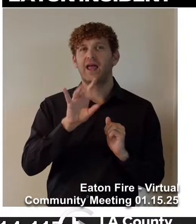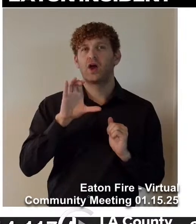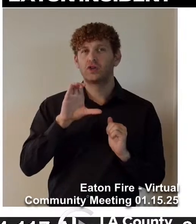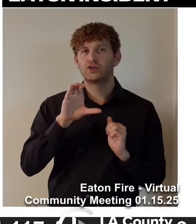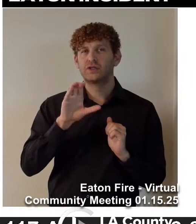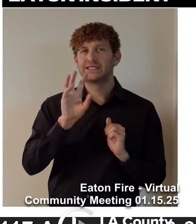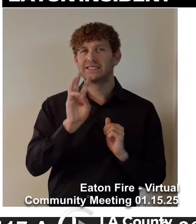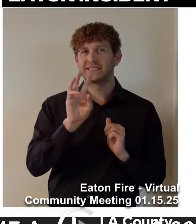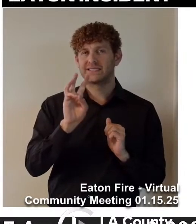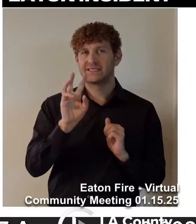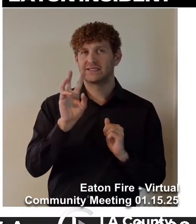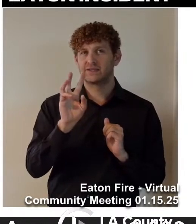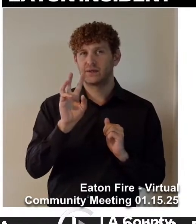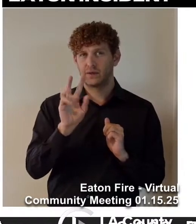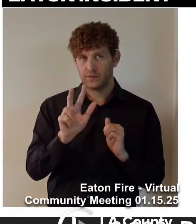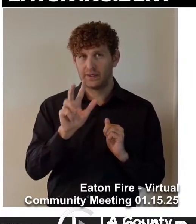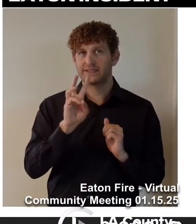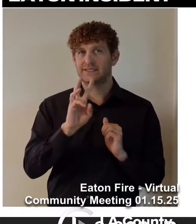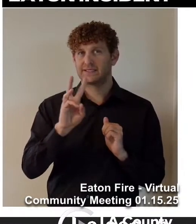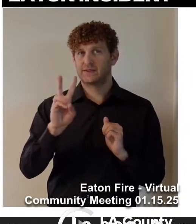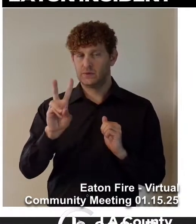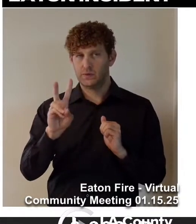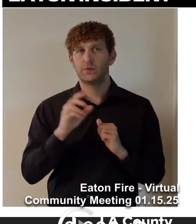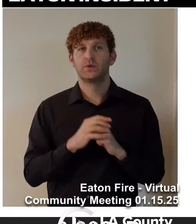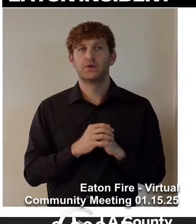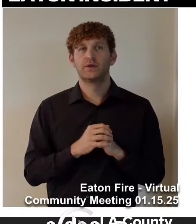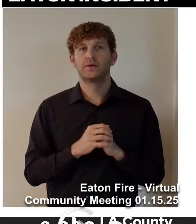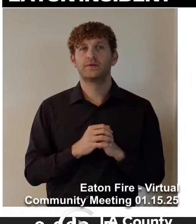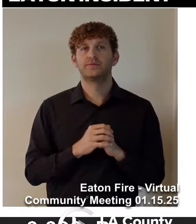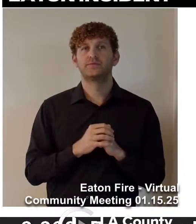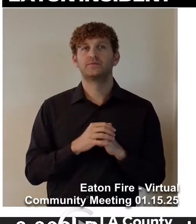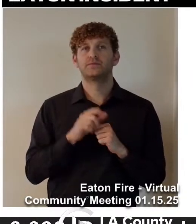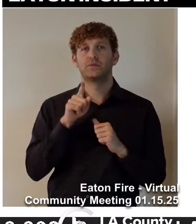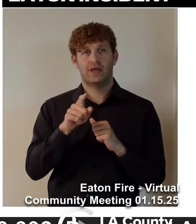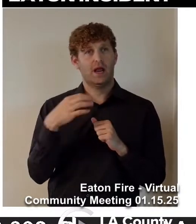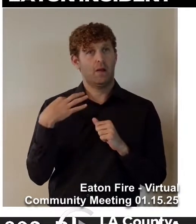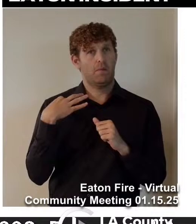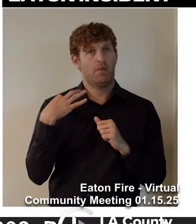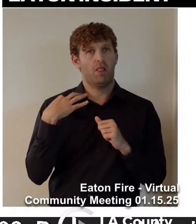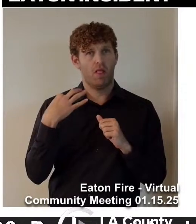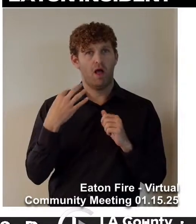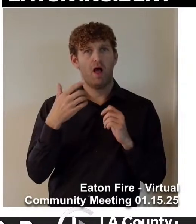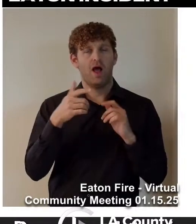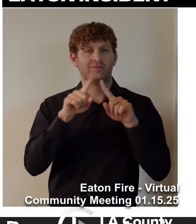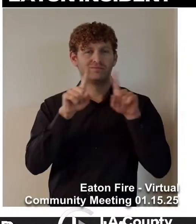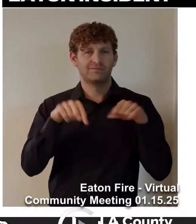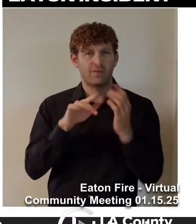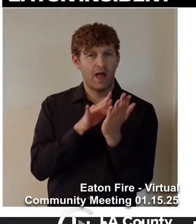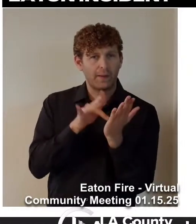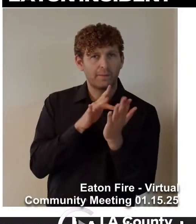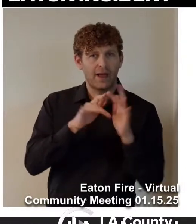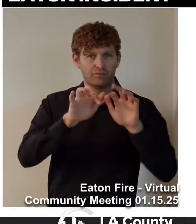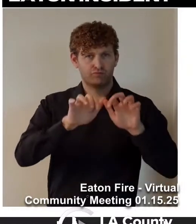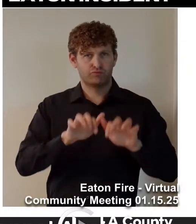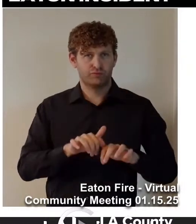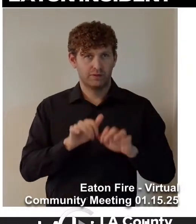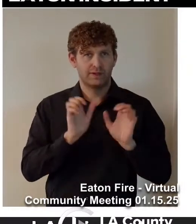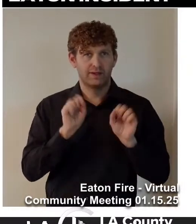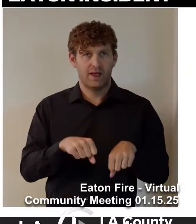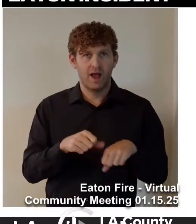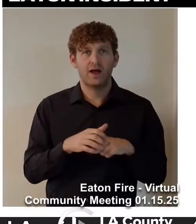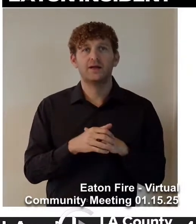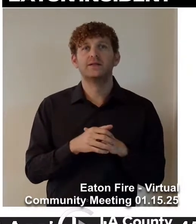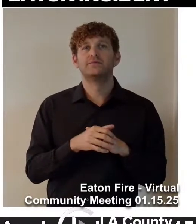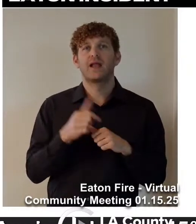1-800-621-3362. You can go and apply on the FEMA mobile app if you're comfortable using an app. And then we just opened disaster recovery